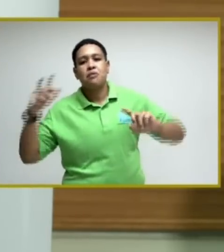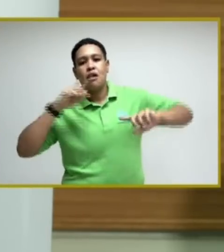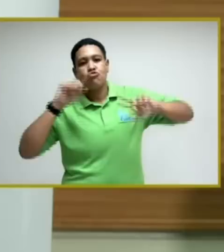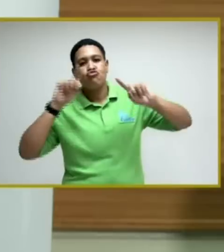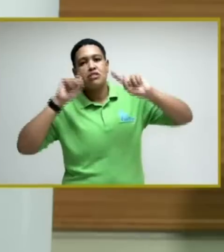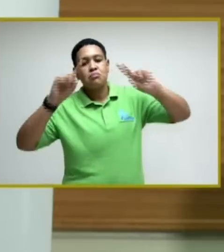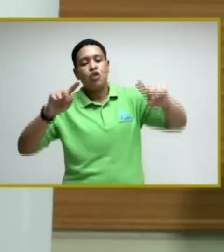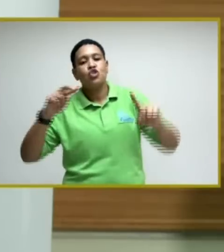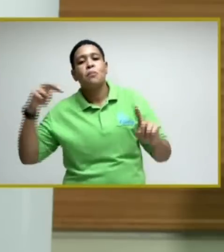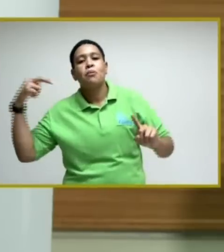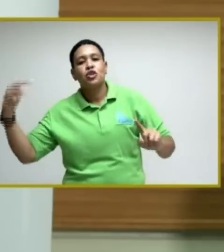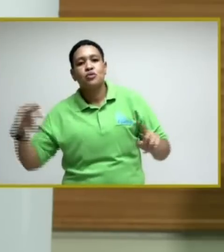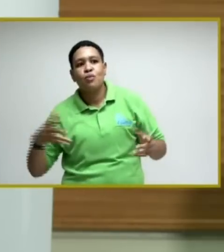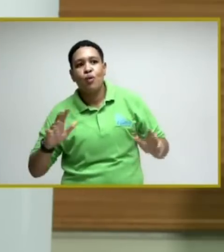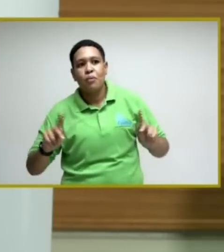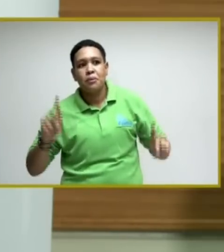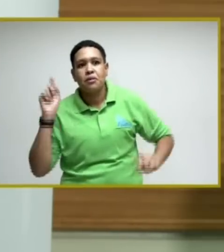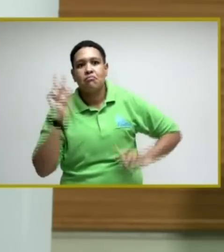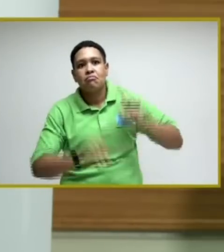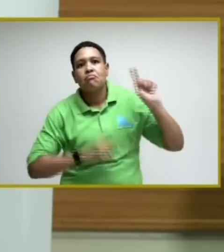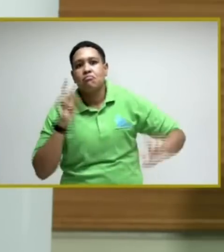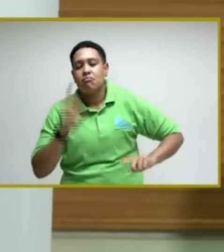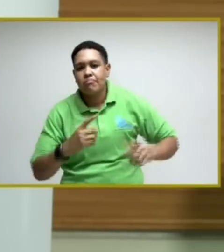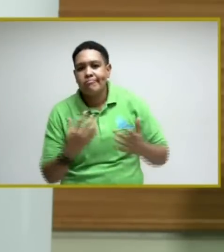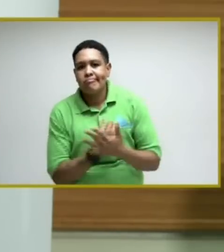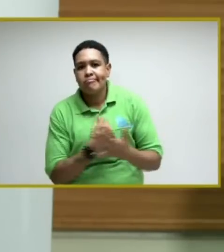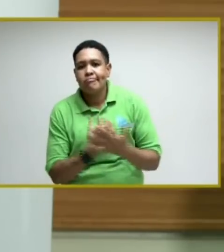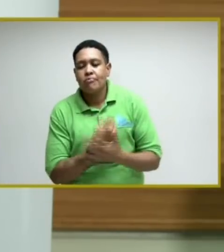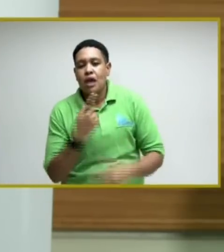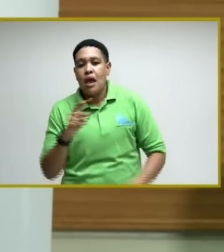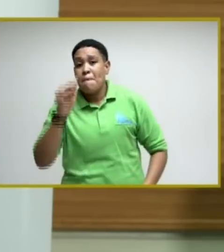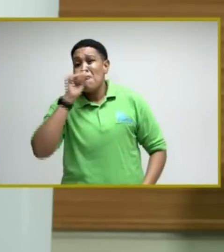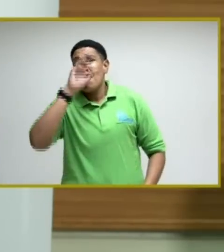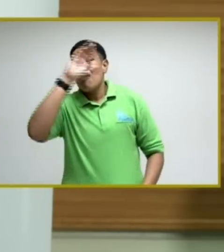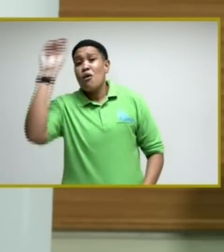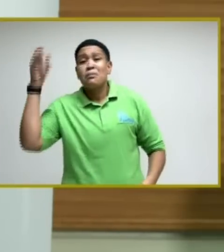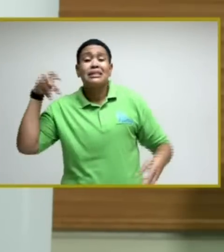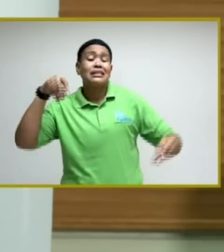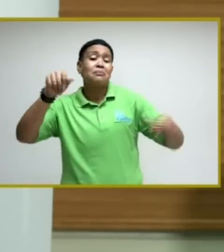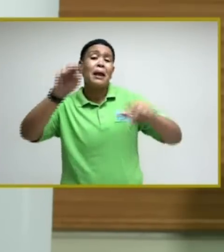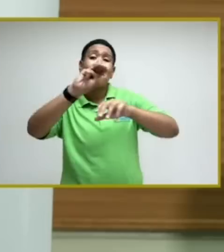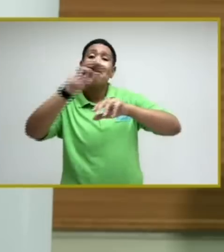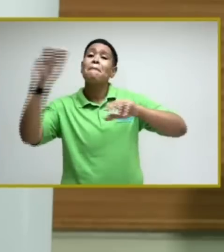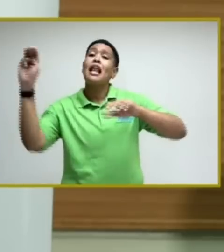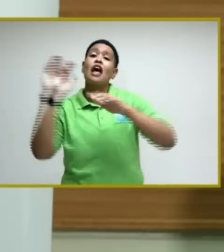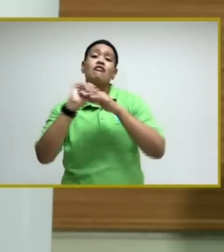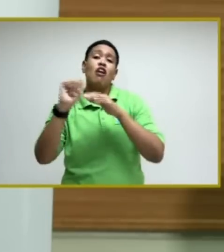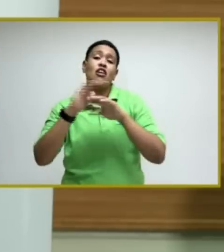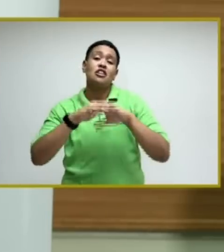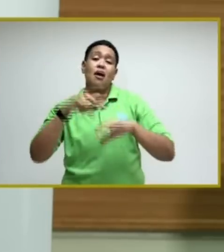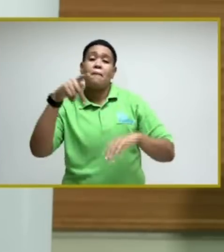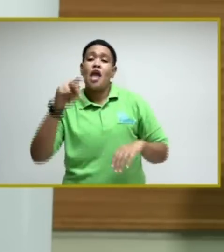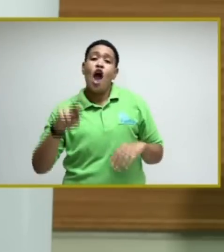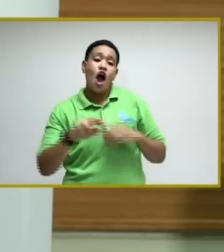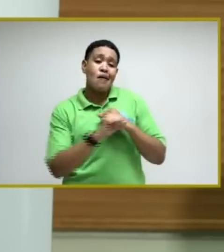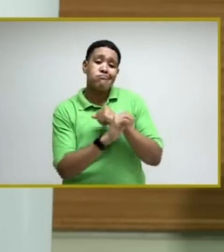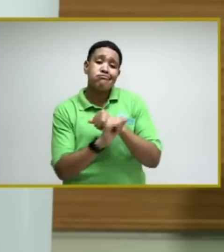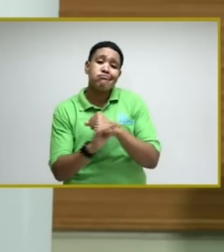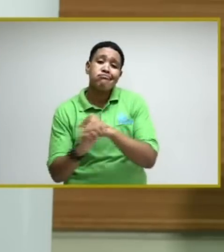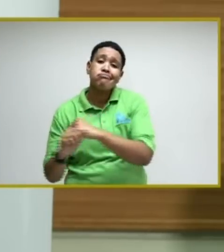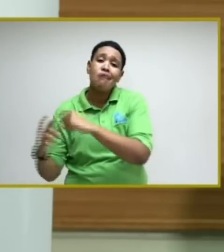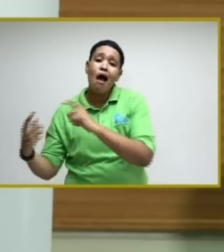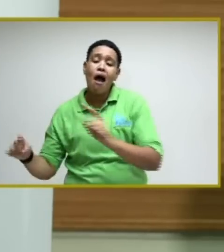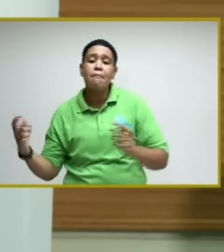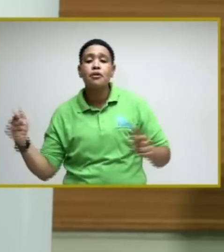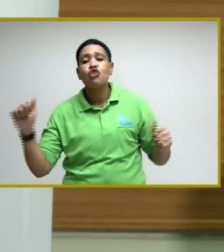order to facilitate take-up. Private companies spend millions of dollars on communication. And they're trying to